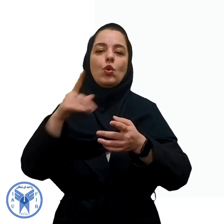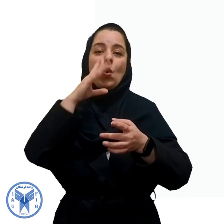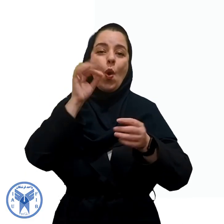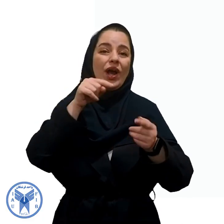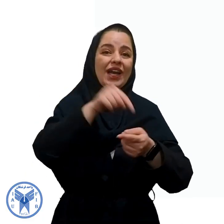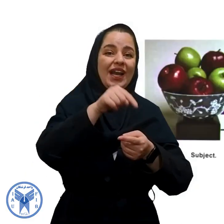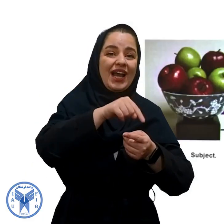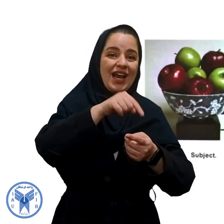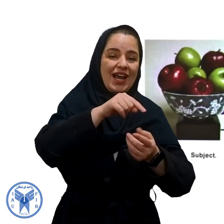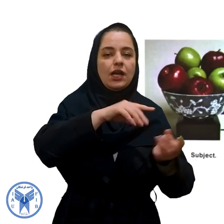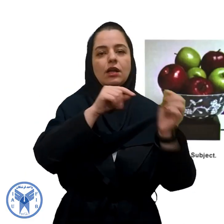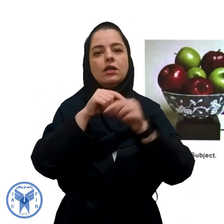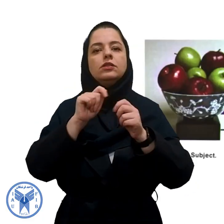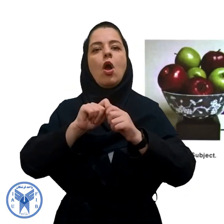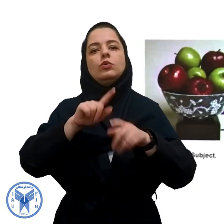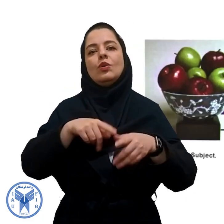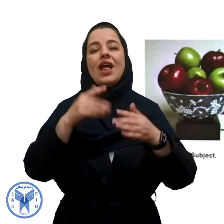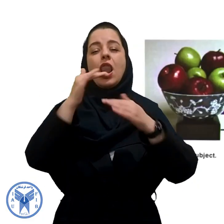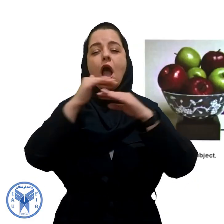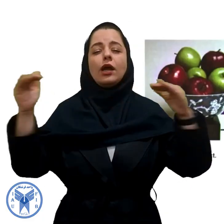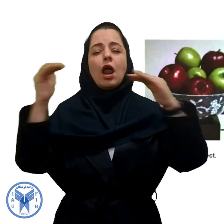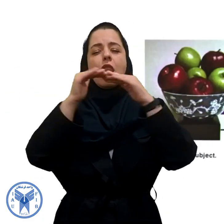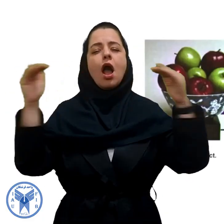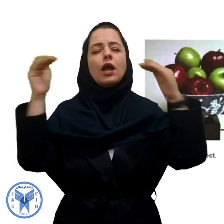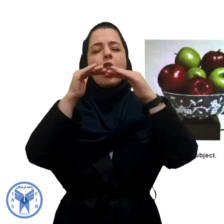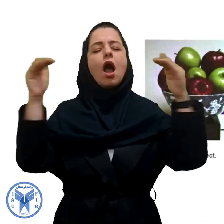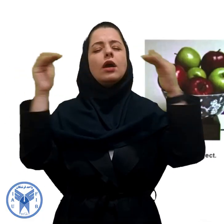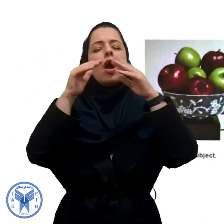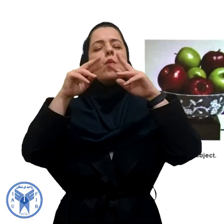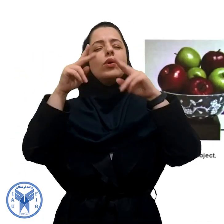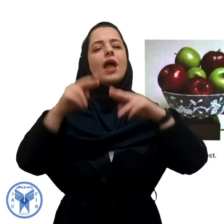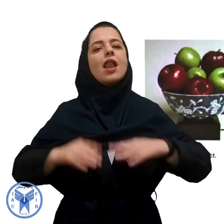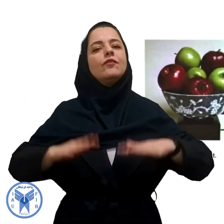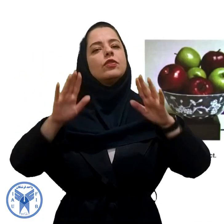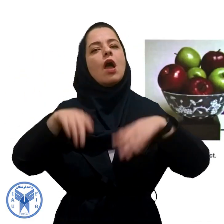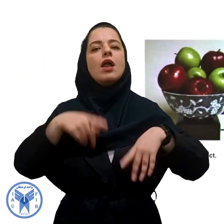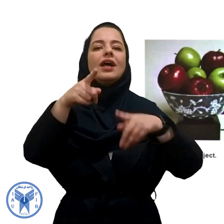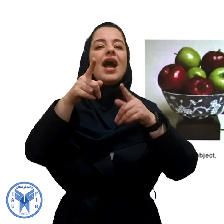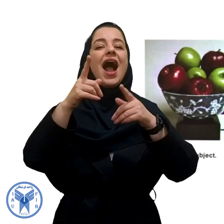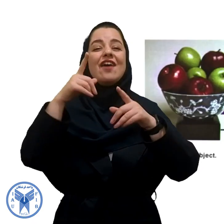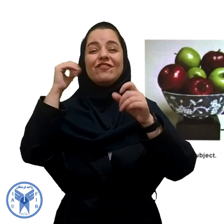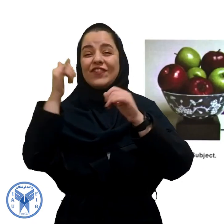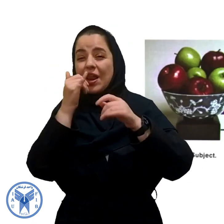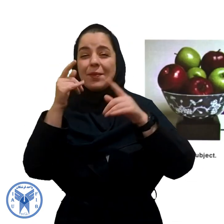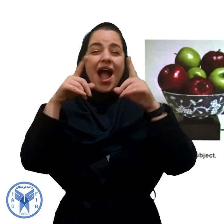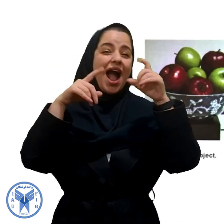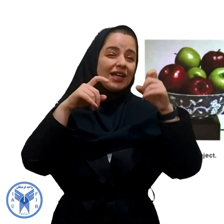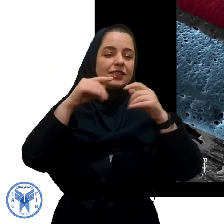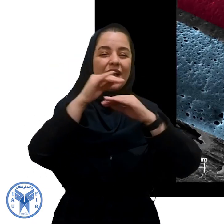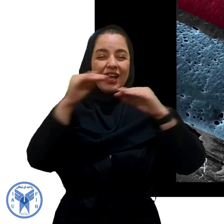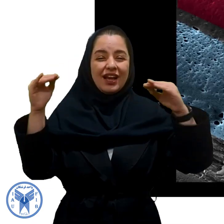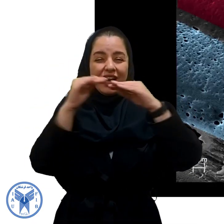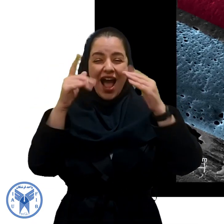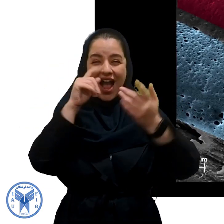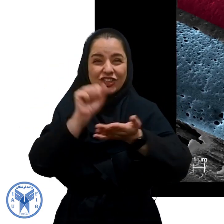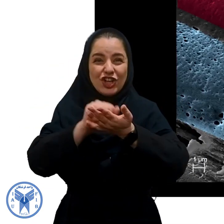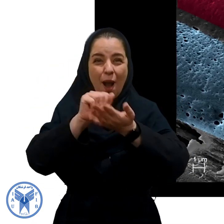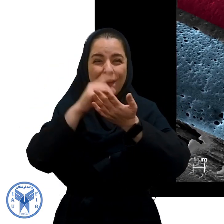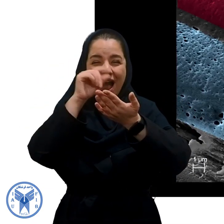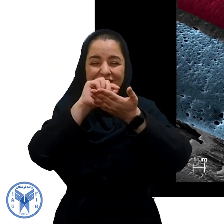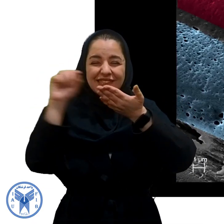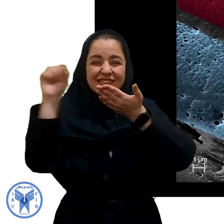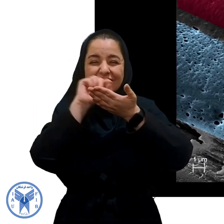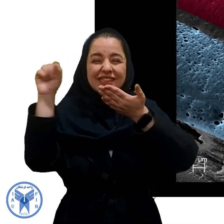on silver, and there are many layers. When the film or the paper is